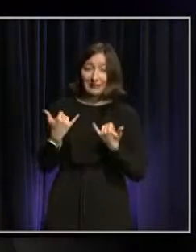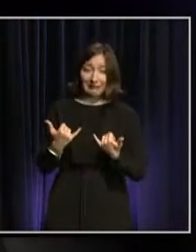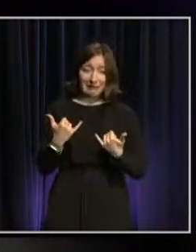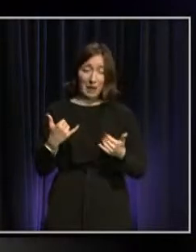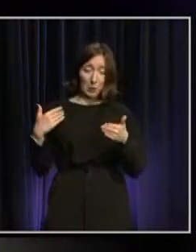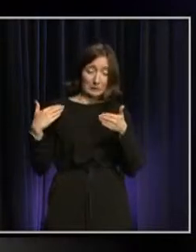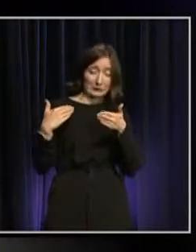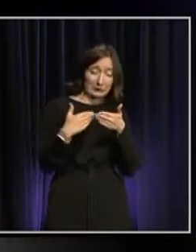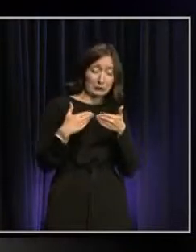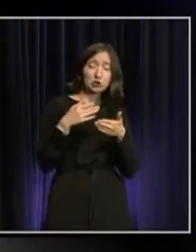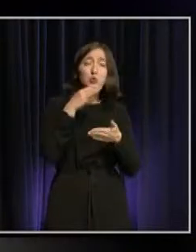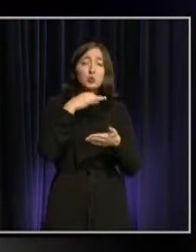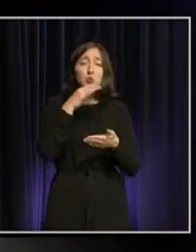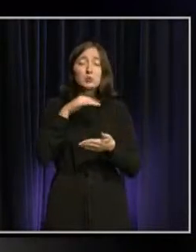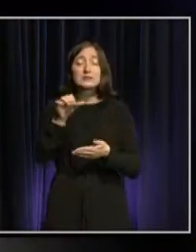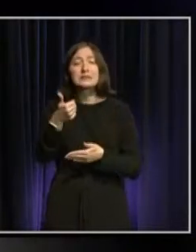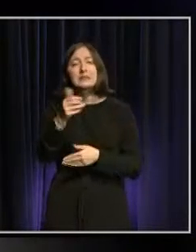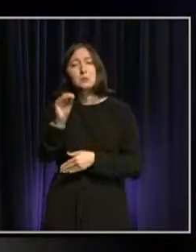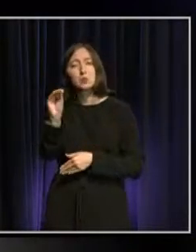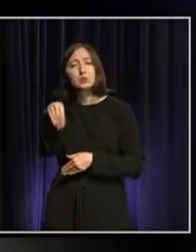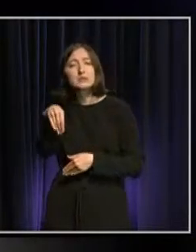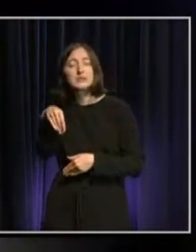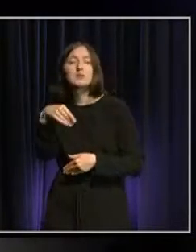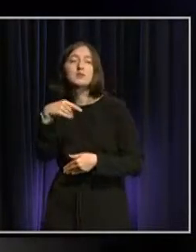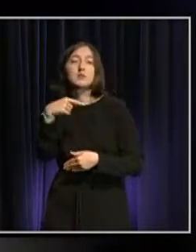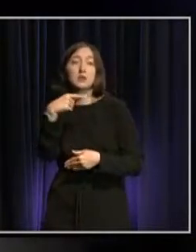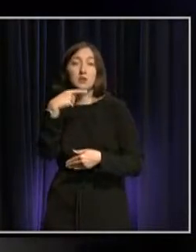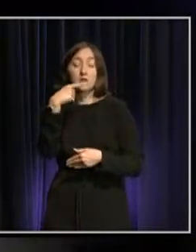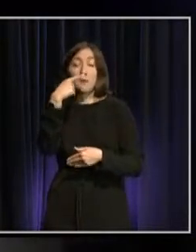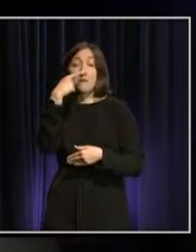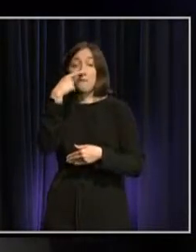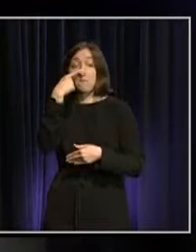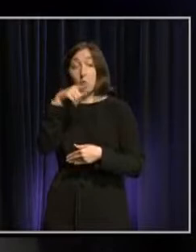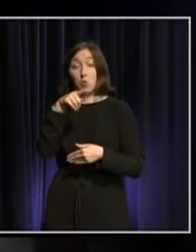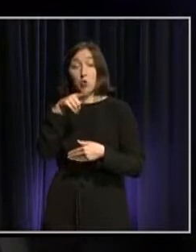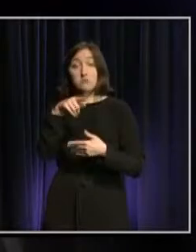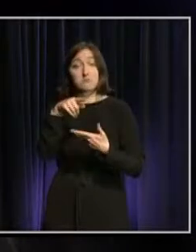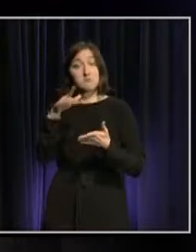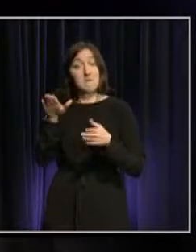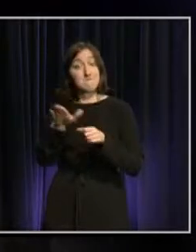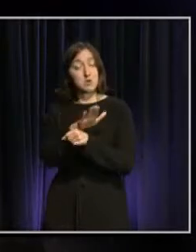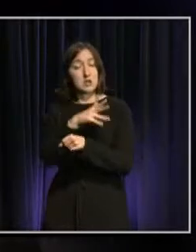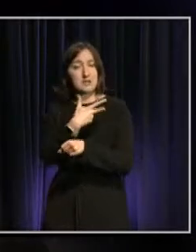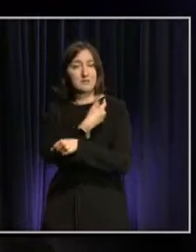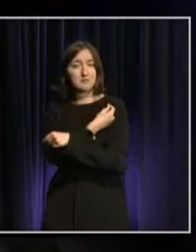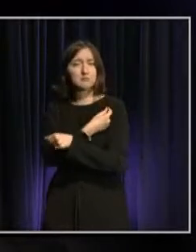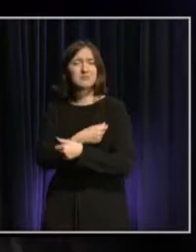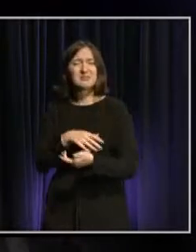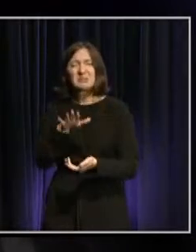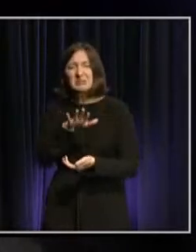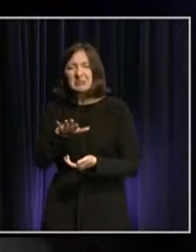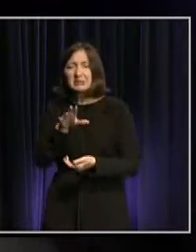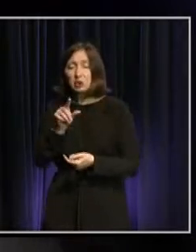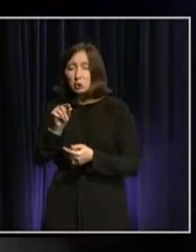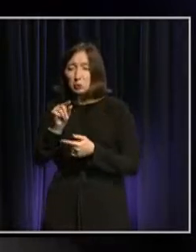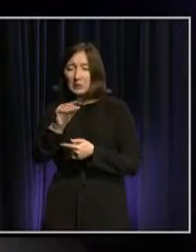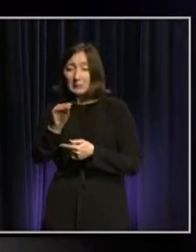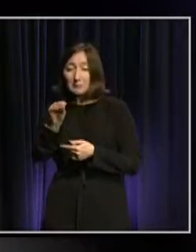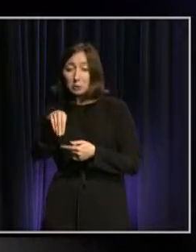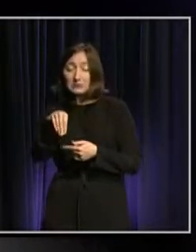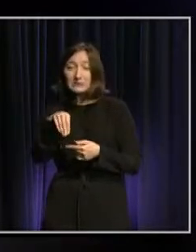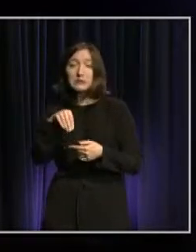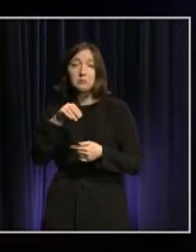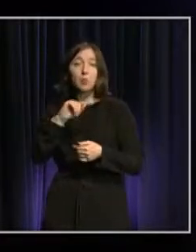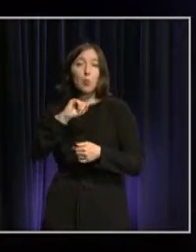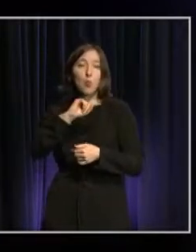all of Bexar County and probably 20% for a single dose. That's not anywhere near herd immunity. So I think we have a long way to go, but it's